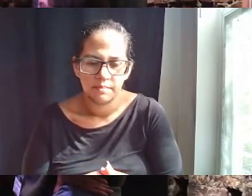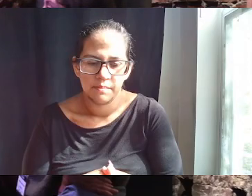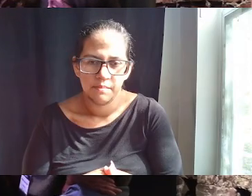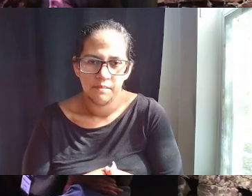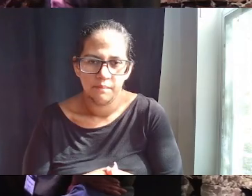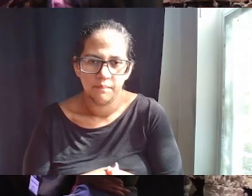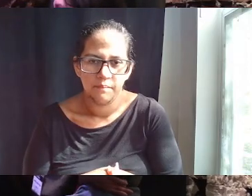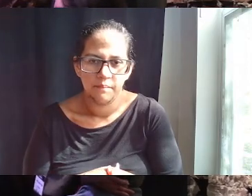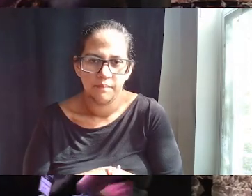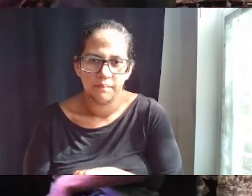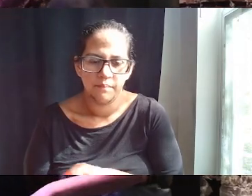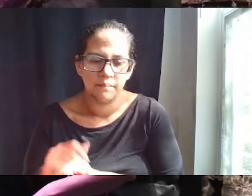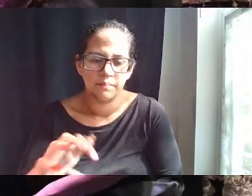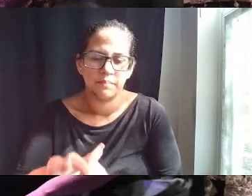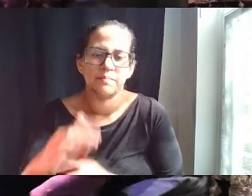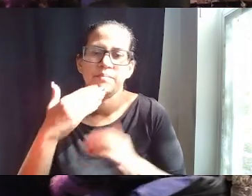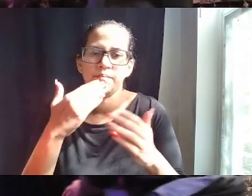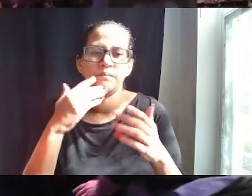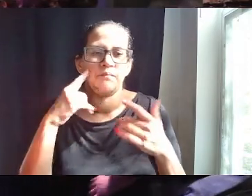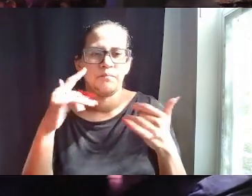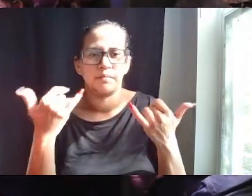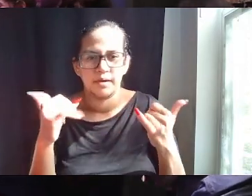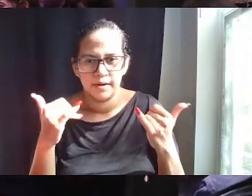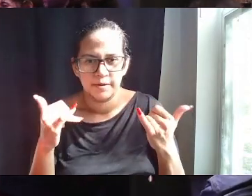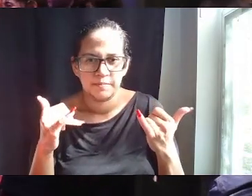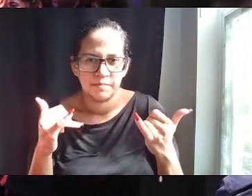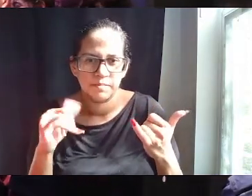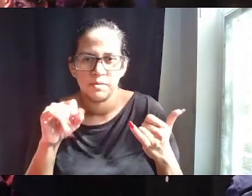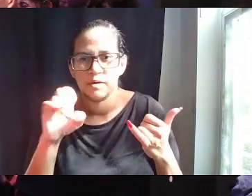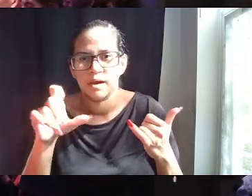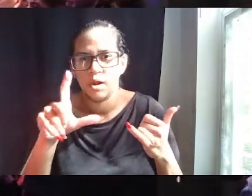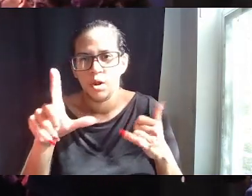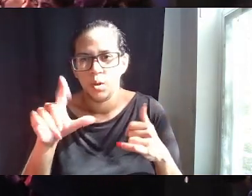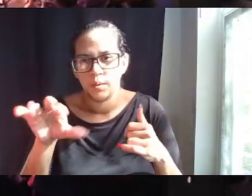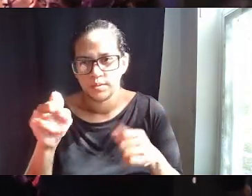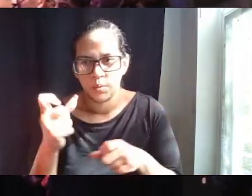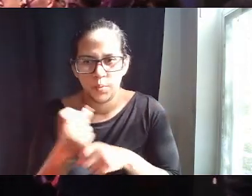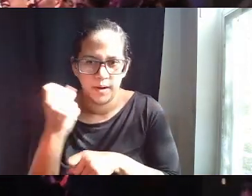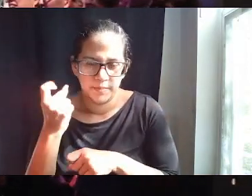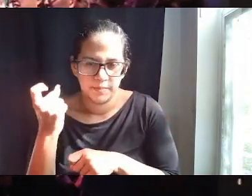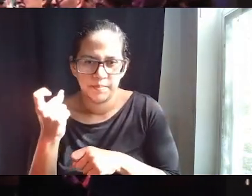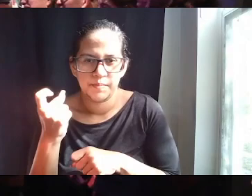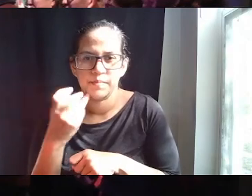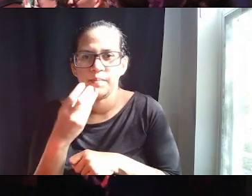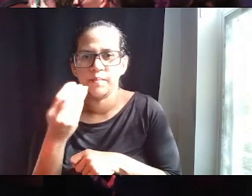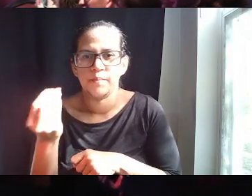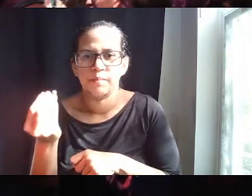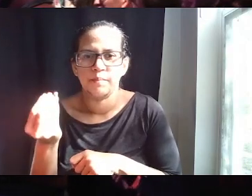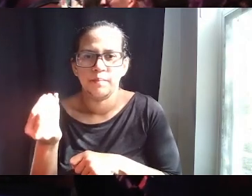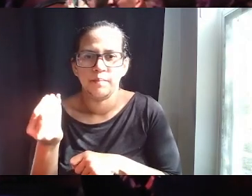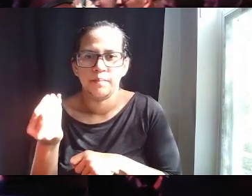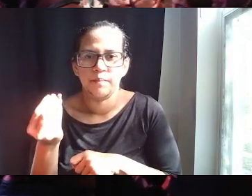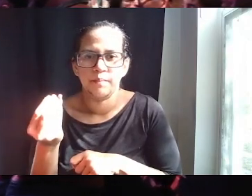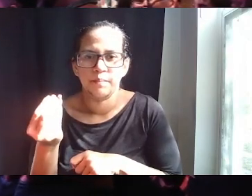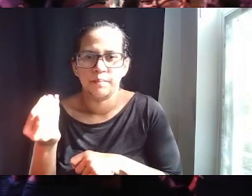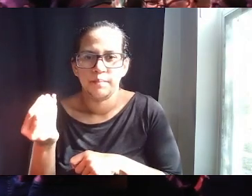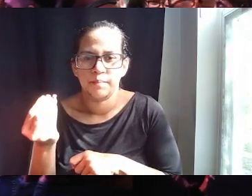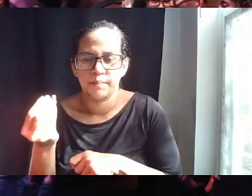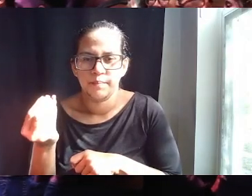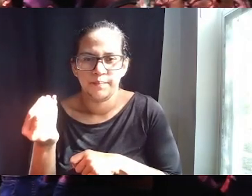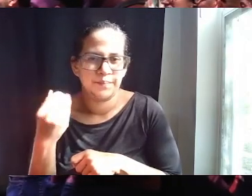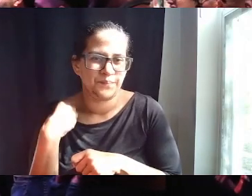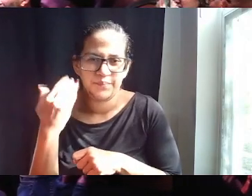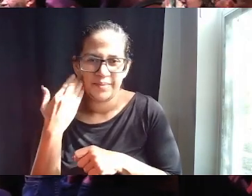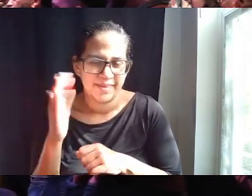Thank you all for playing. Jose Luis won. And I don't know. But if that